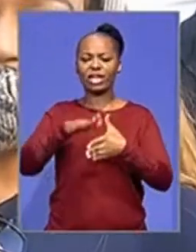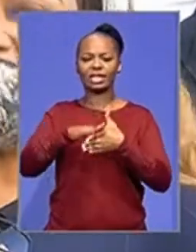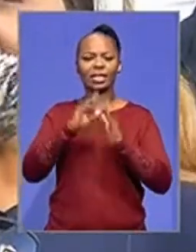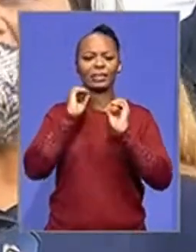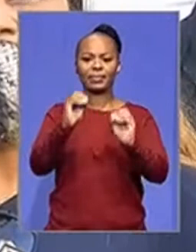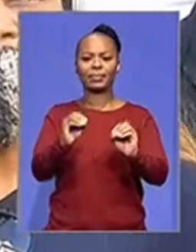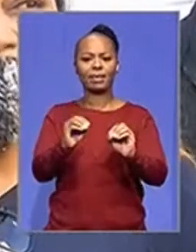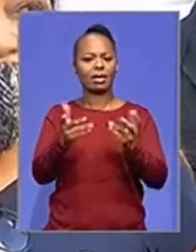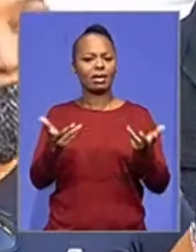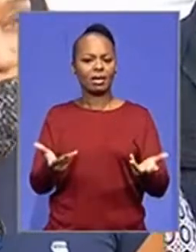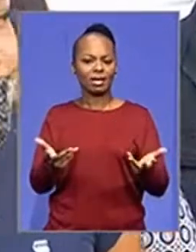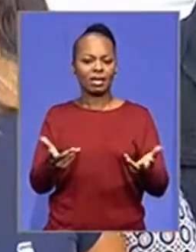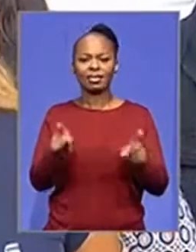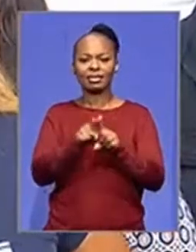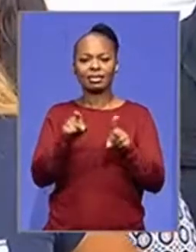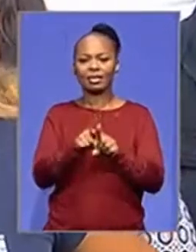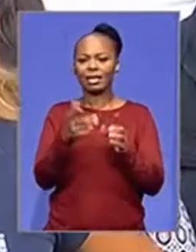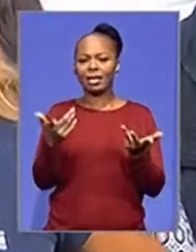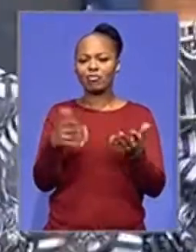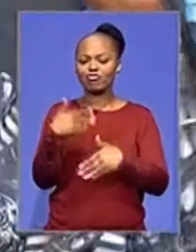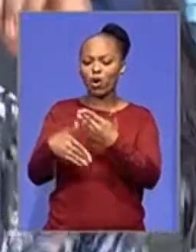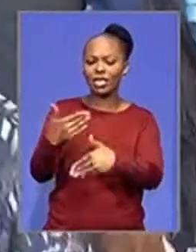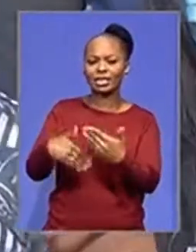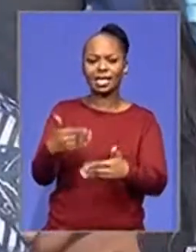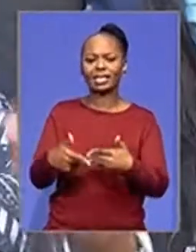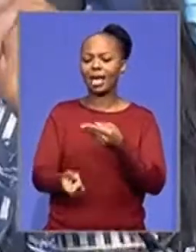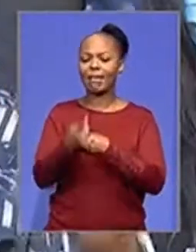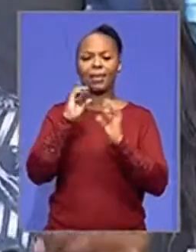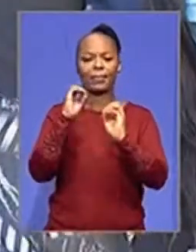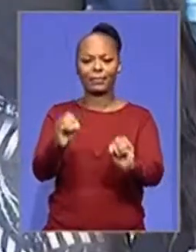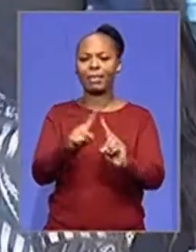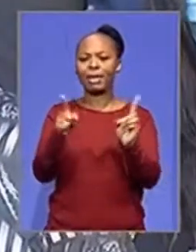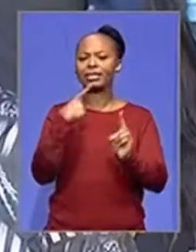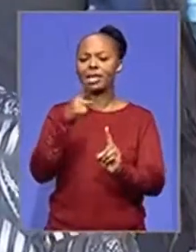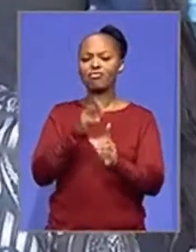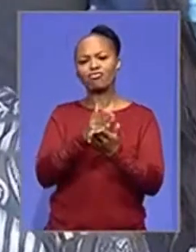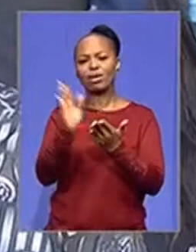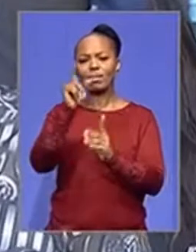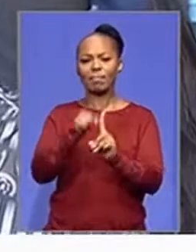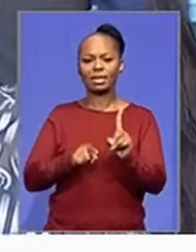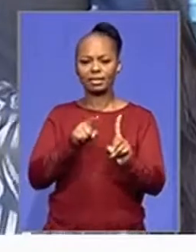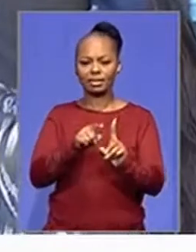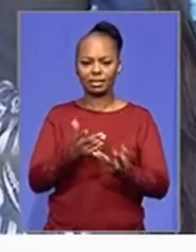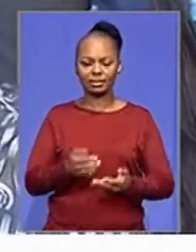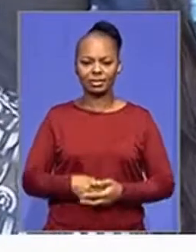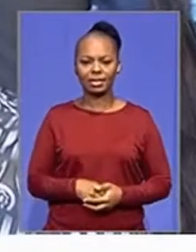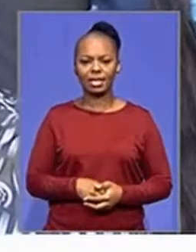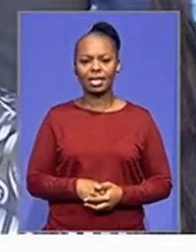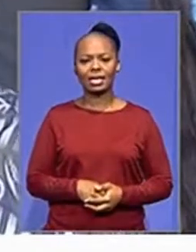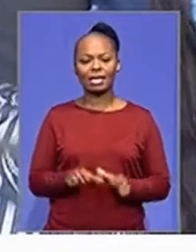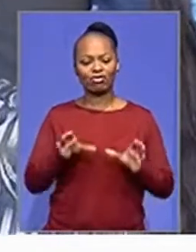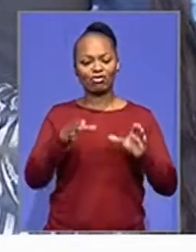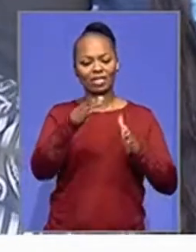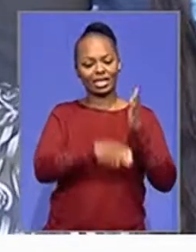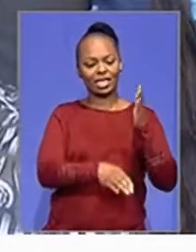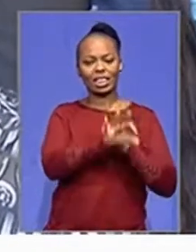apparent reason and no due process. This team in Bloemfontein has been charged under Section 34.